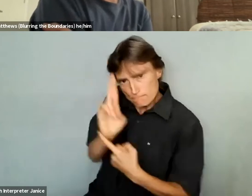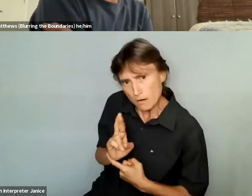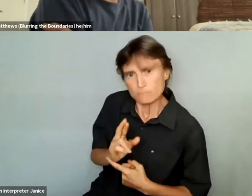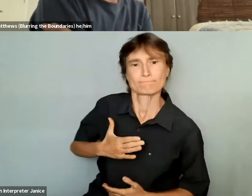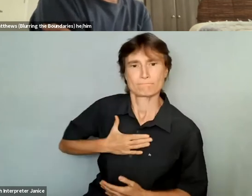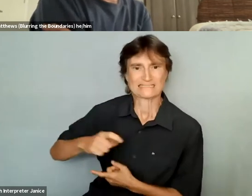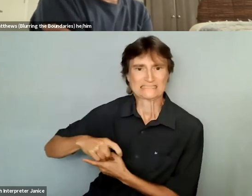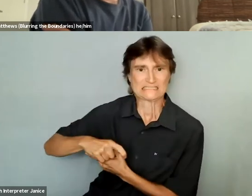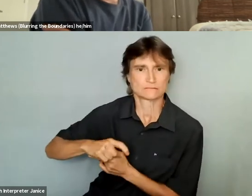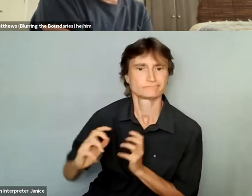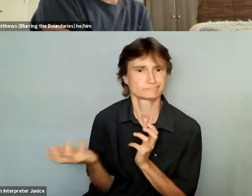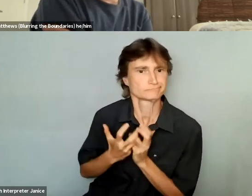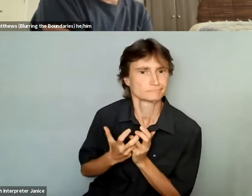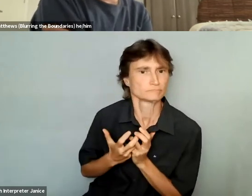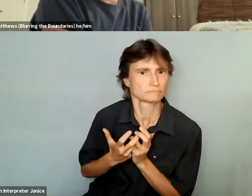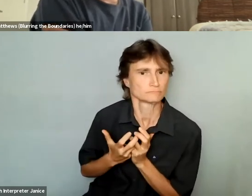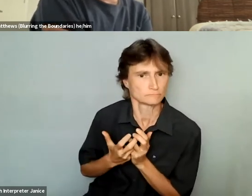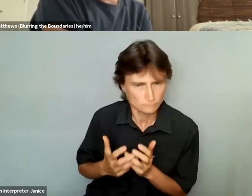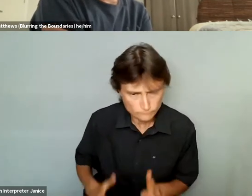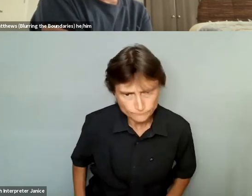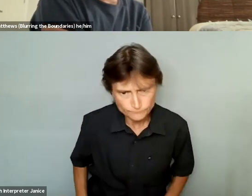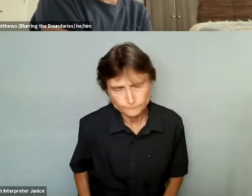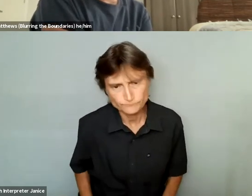for example, when it came to